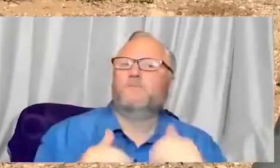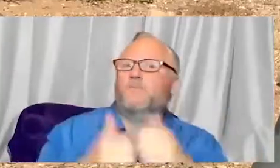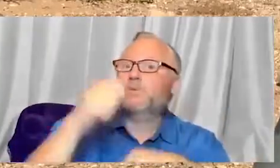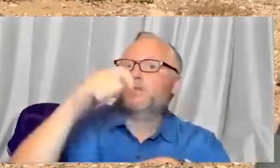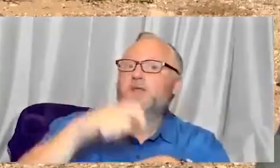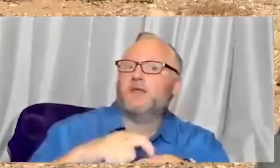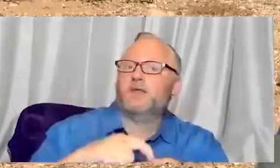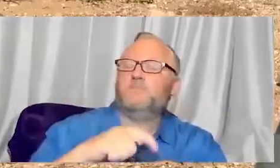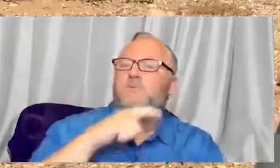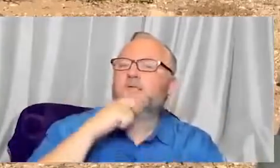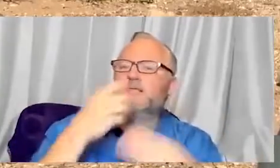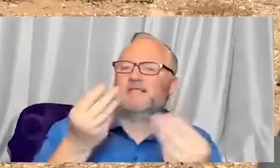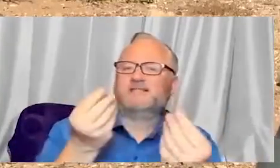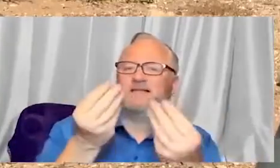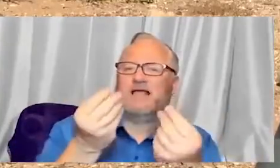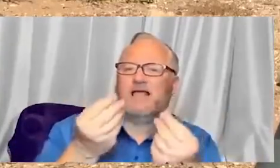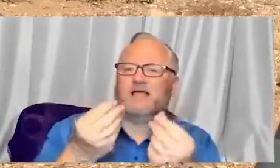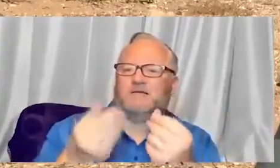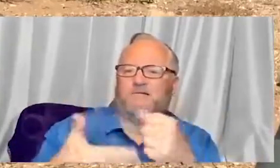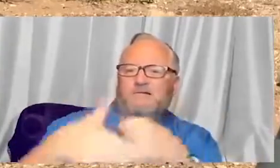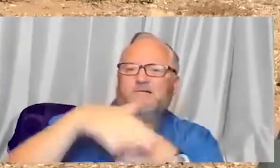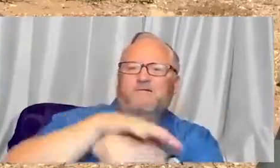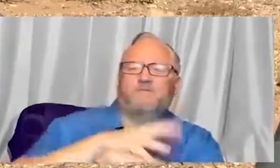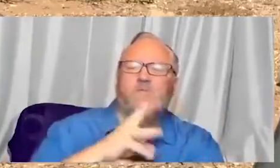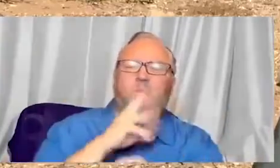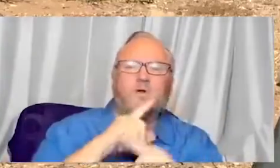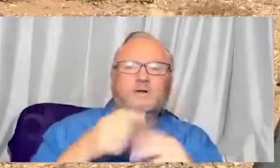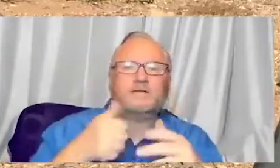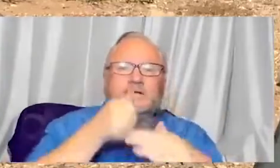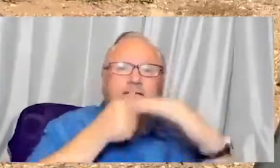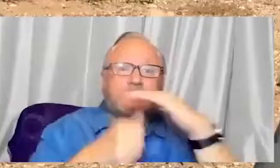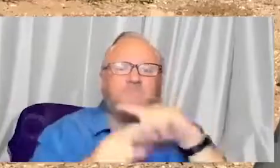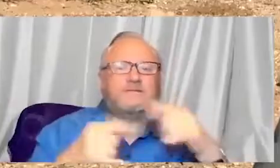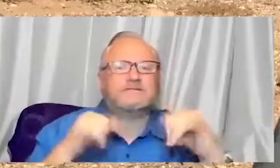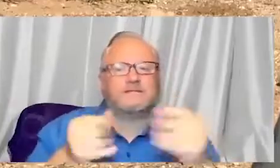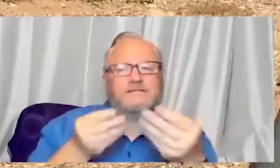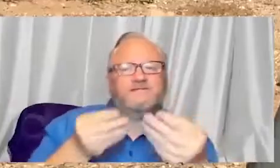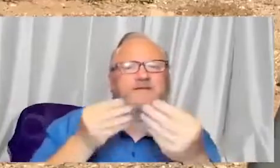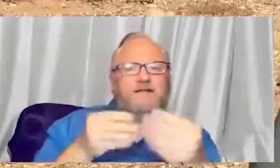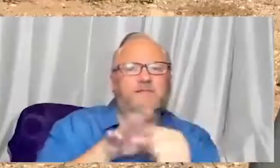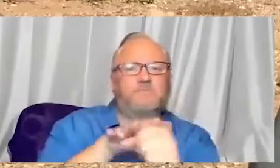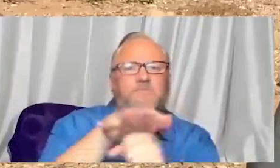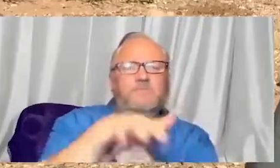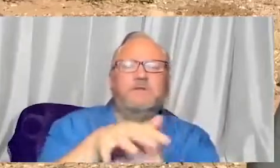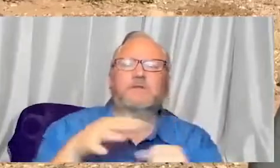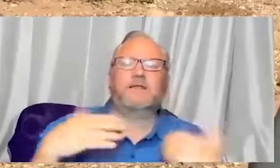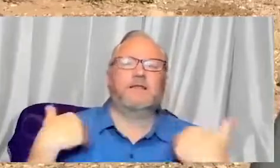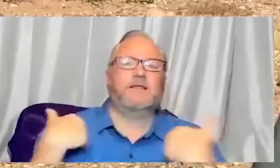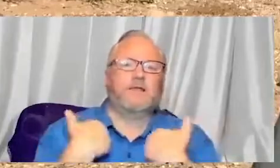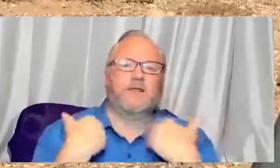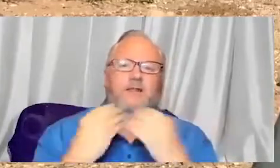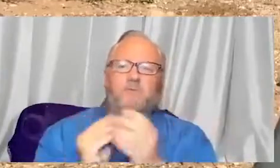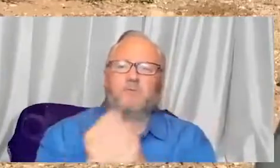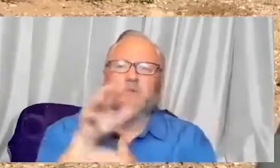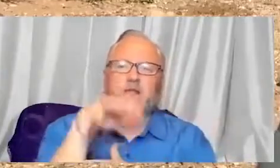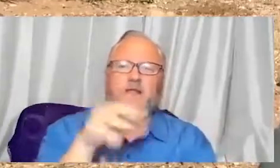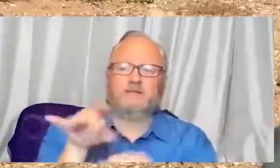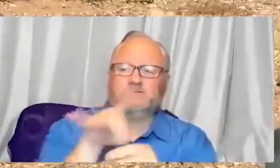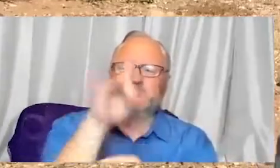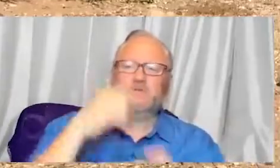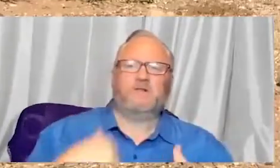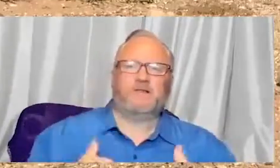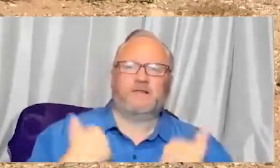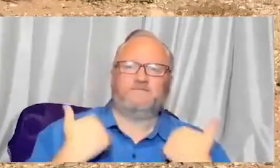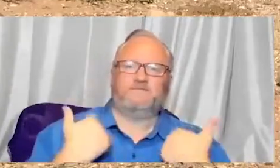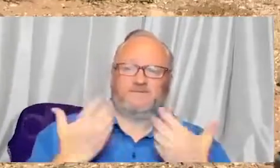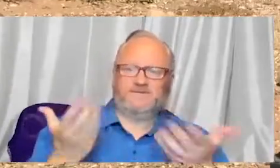desert, hidden, but still feeding the abundant plant, animal, and spirit life which dwells here.